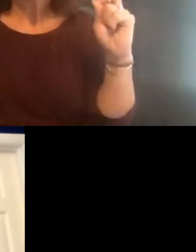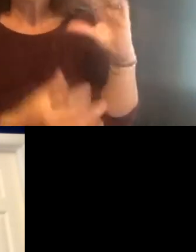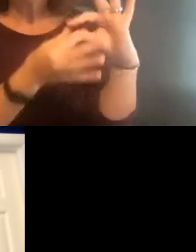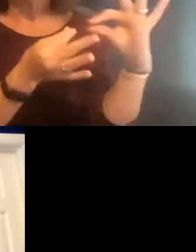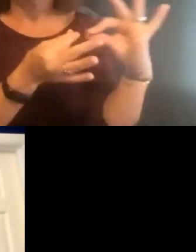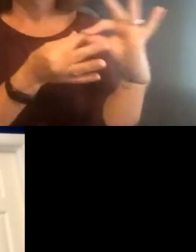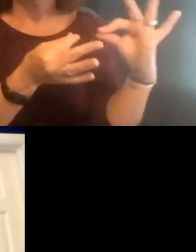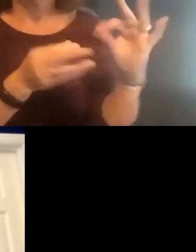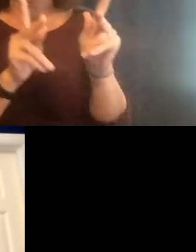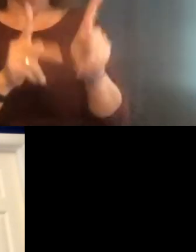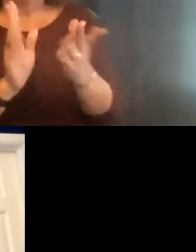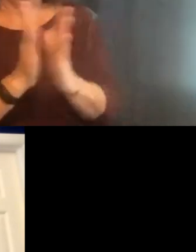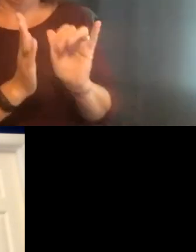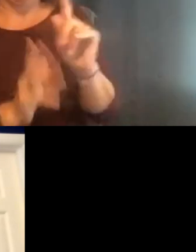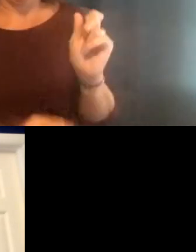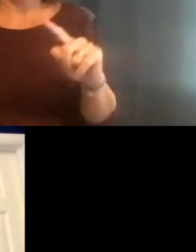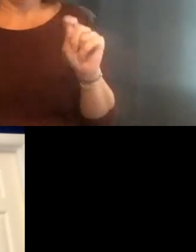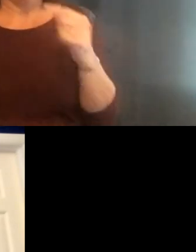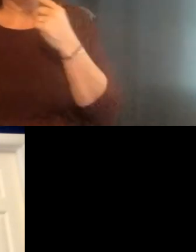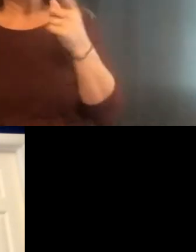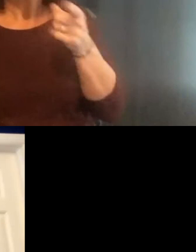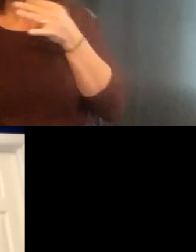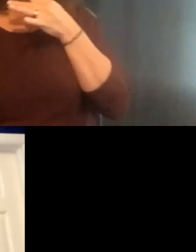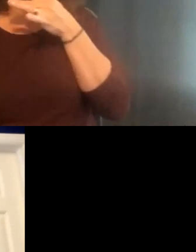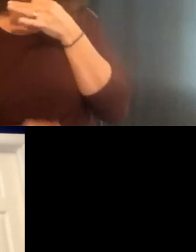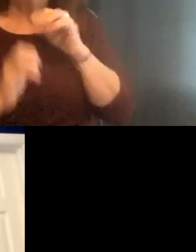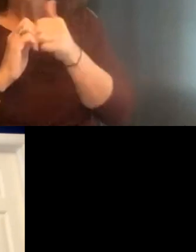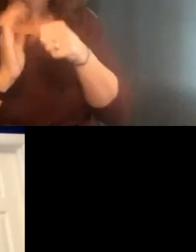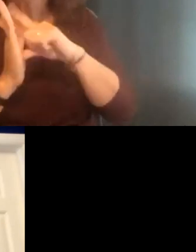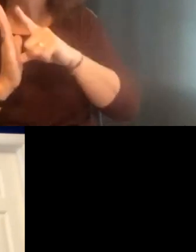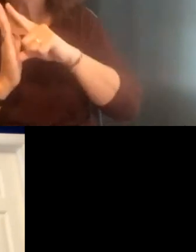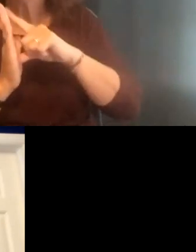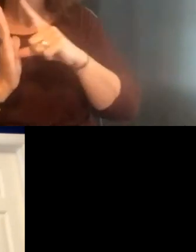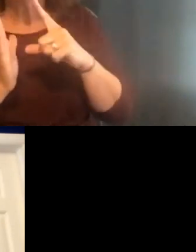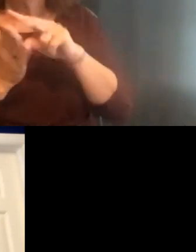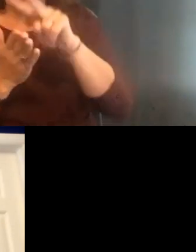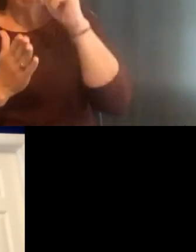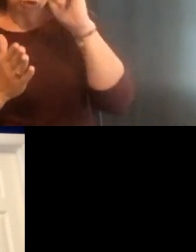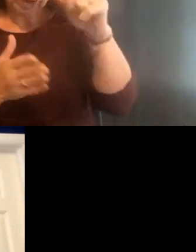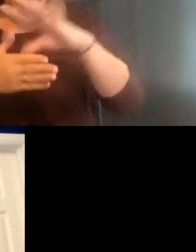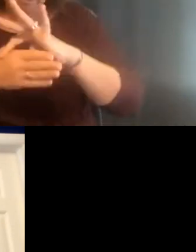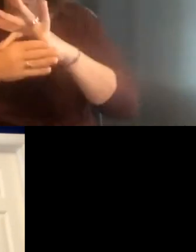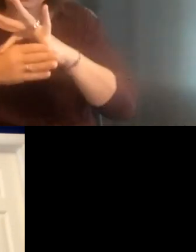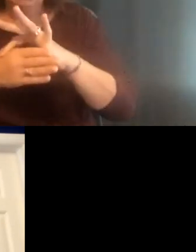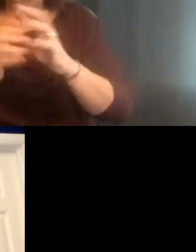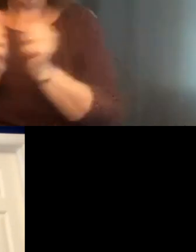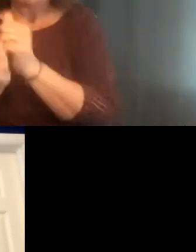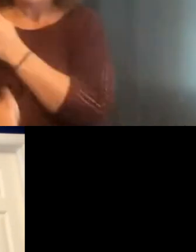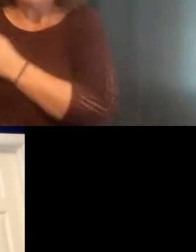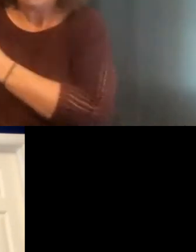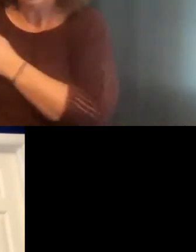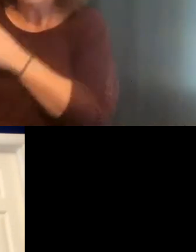the person asking the question says he's curious how to review dream content with patients in therapy in an evidence-based